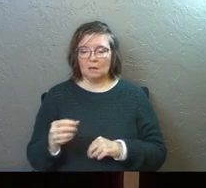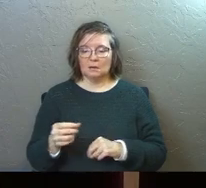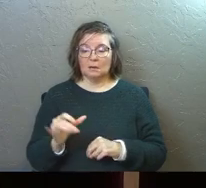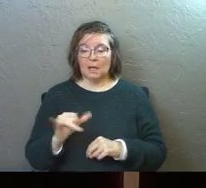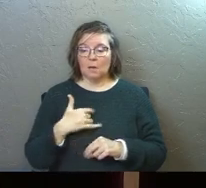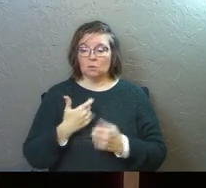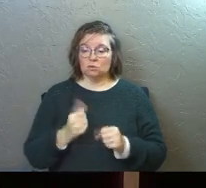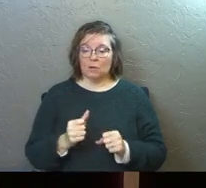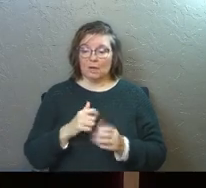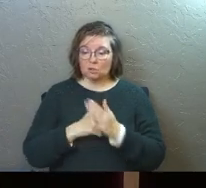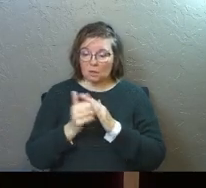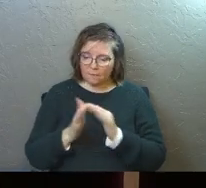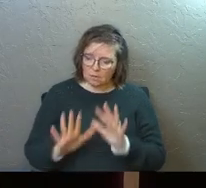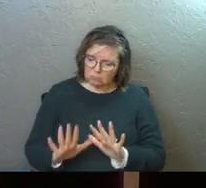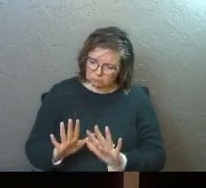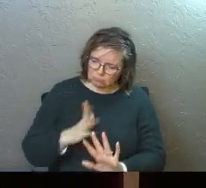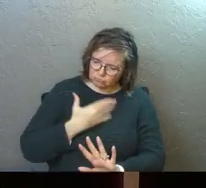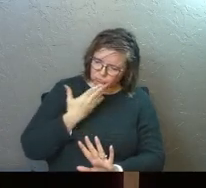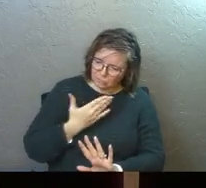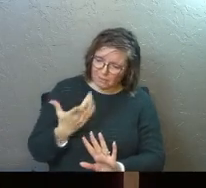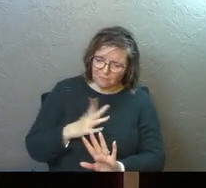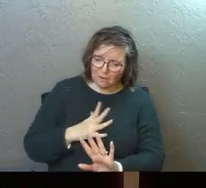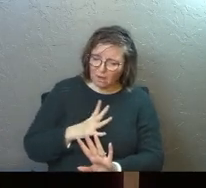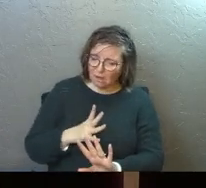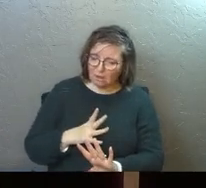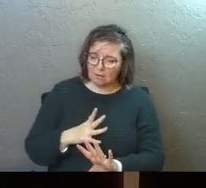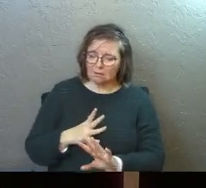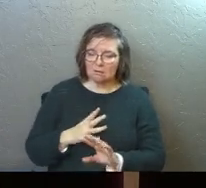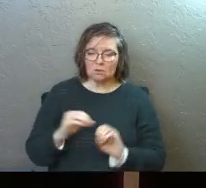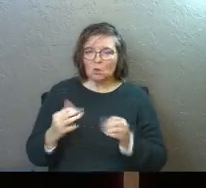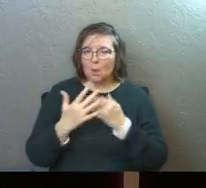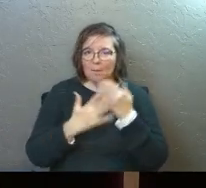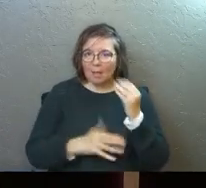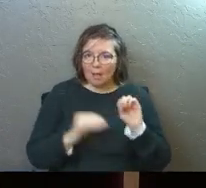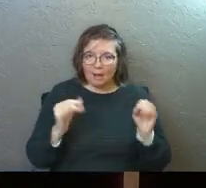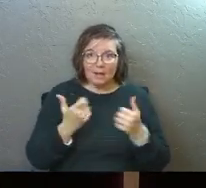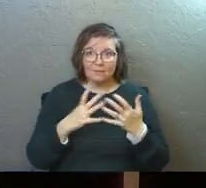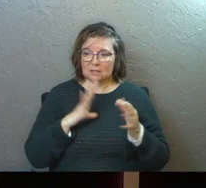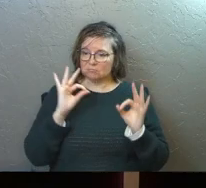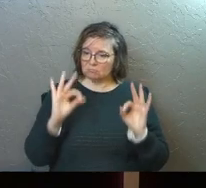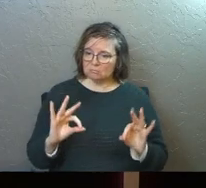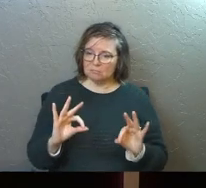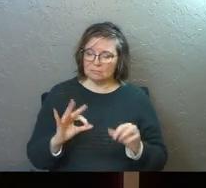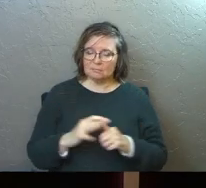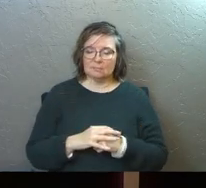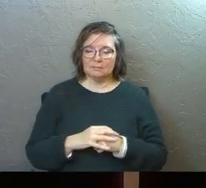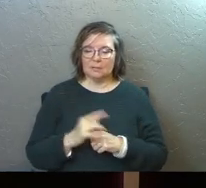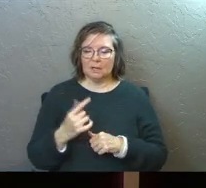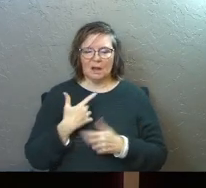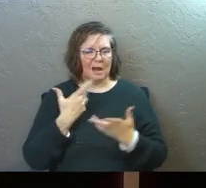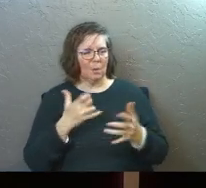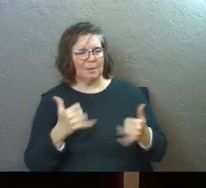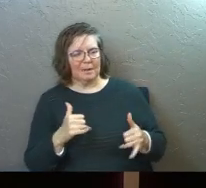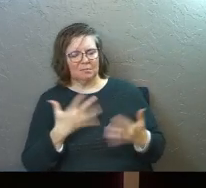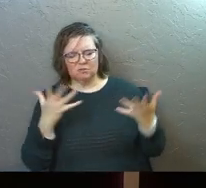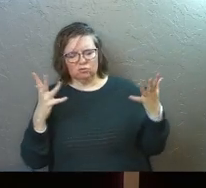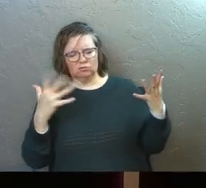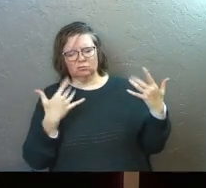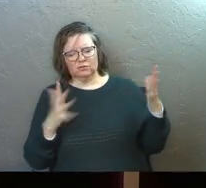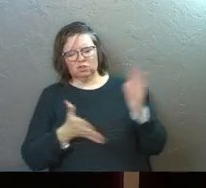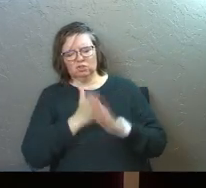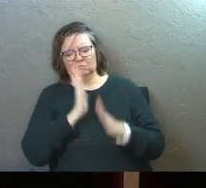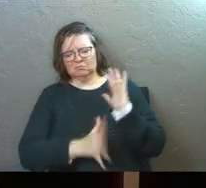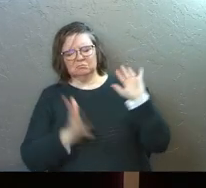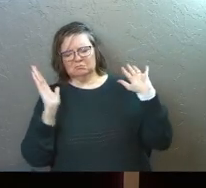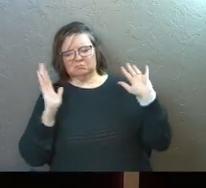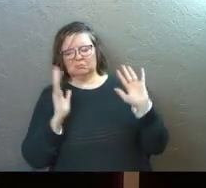you know, as we're trying to comfort her and be like, okay, you're good. Like everything's fine. Like it's no blood. You know what I mean? Like everything's good. She's like, I don't want to play. I just want to be done. She